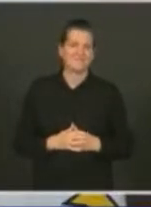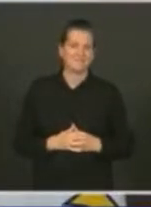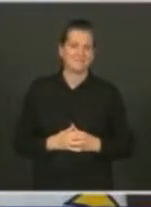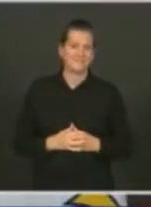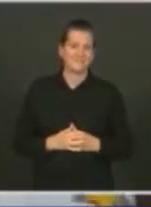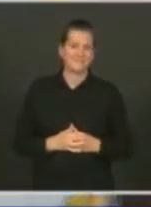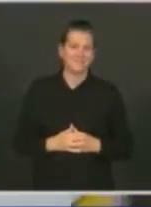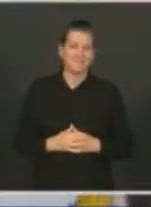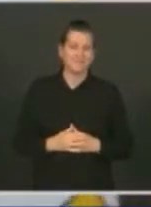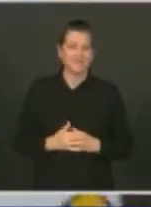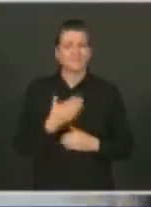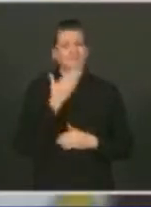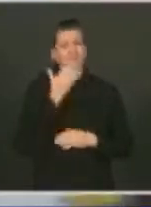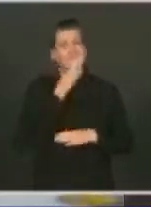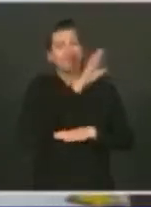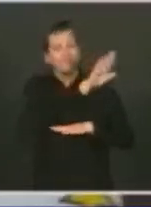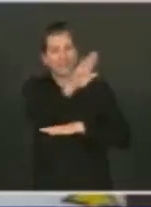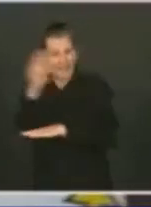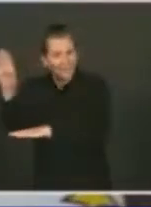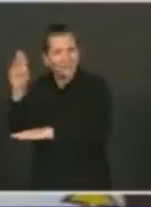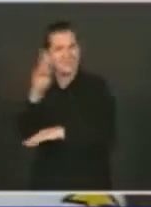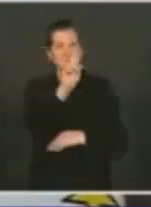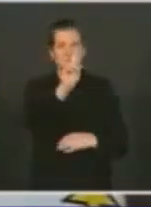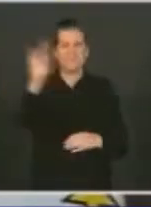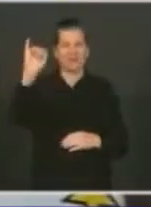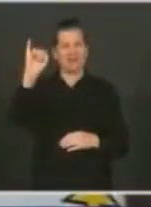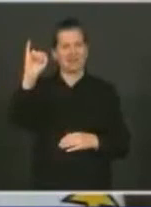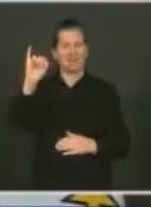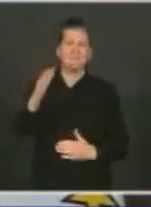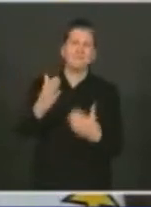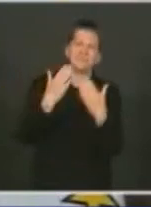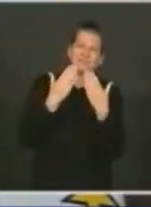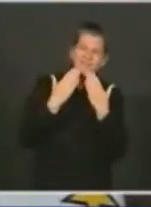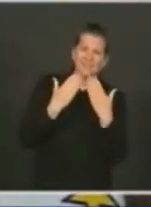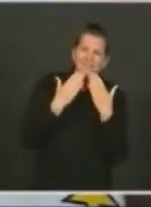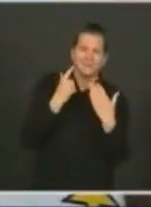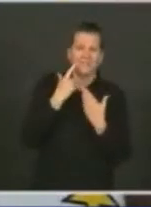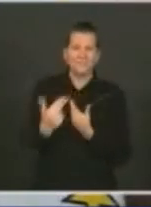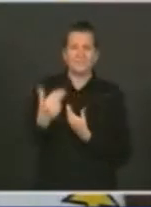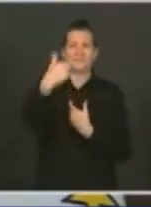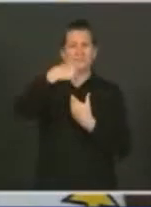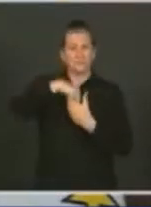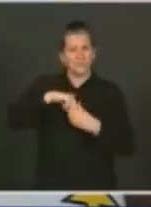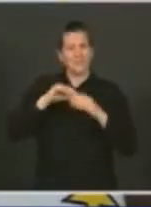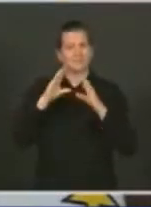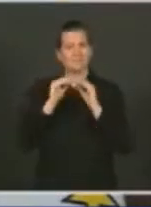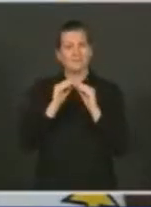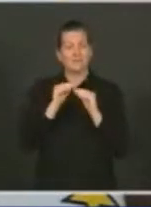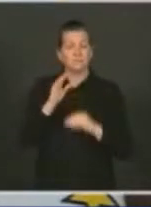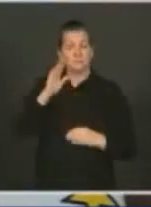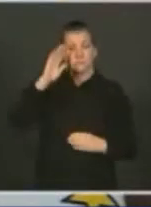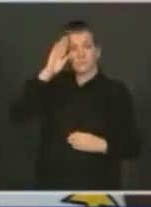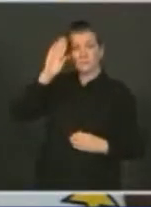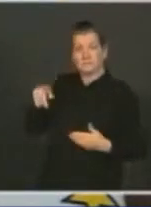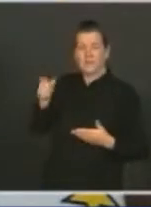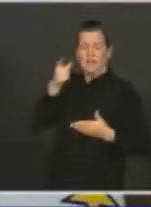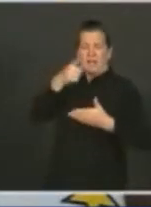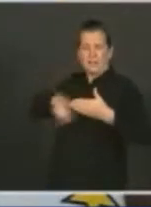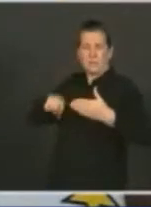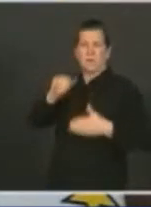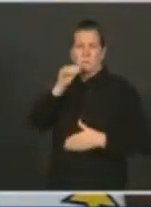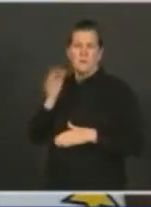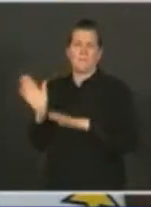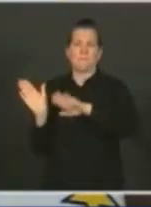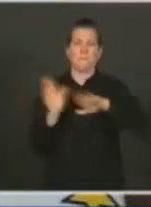Good afternoon, Rhode Island, and thank you for tuning in. Next week, we'll be back with our usual